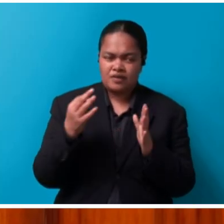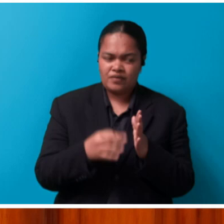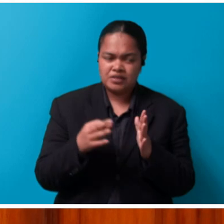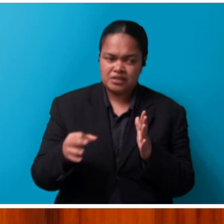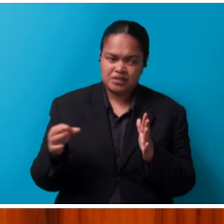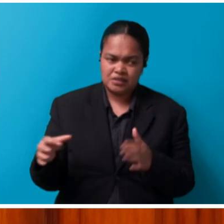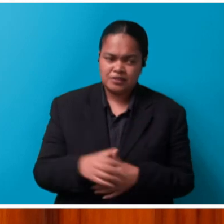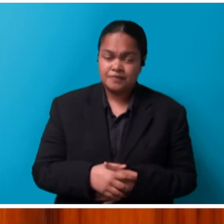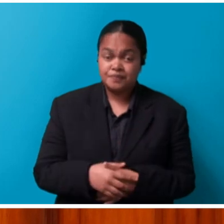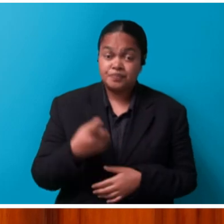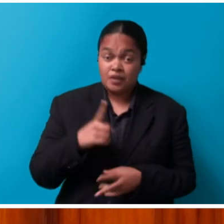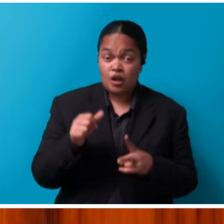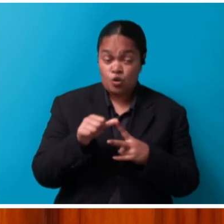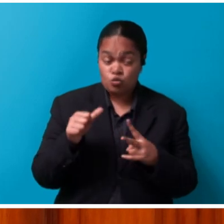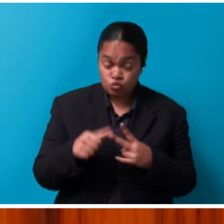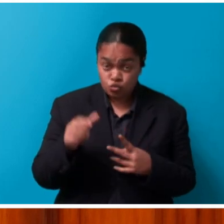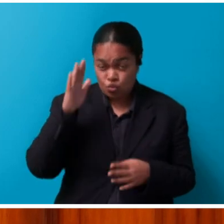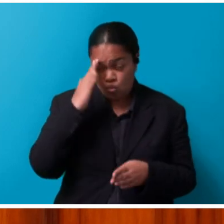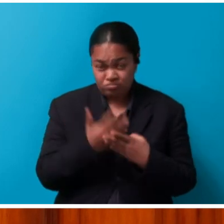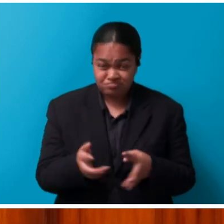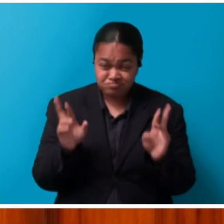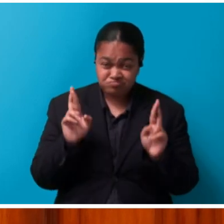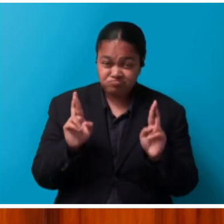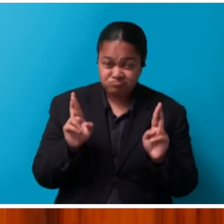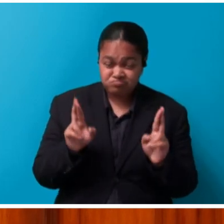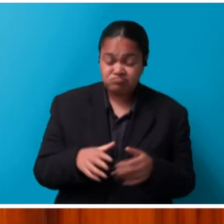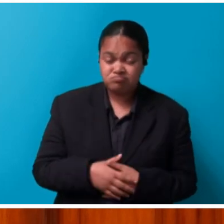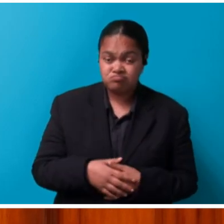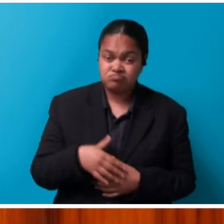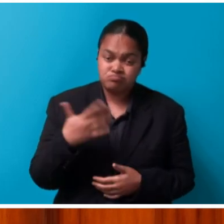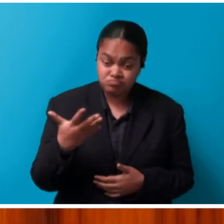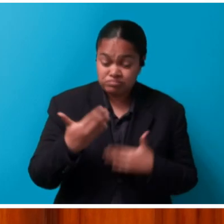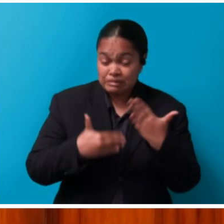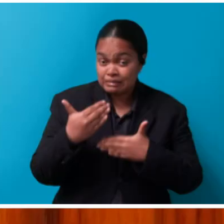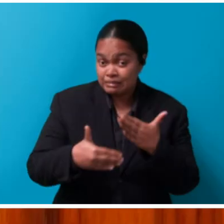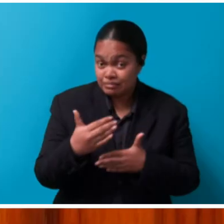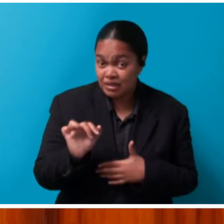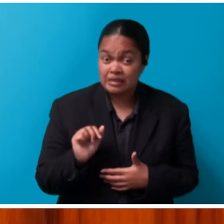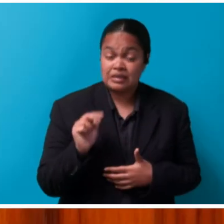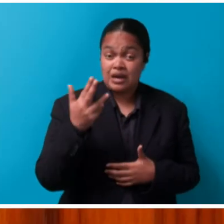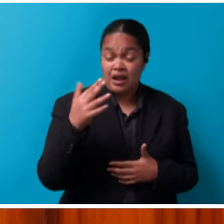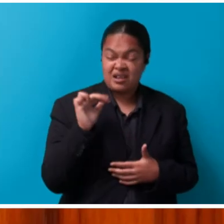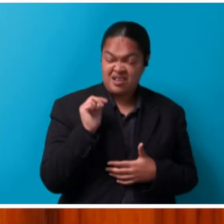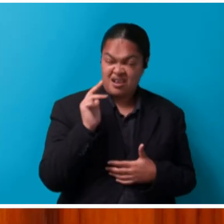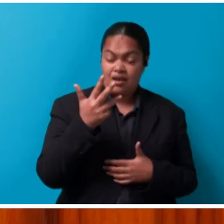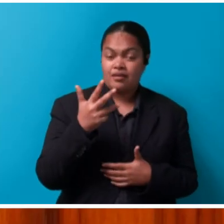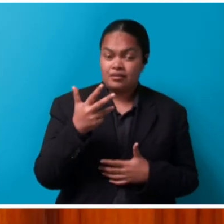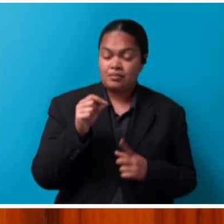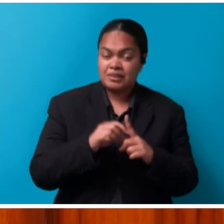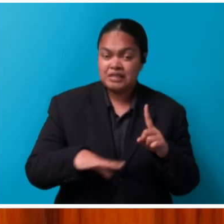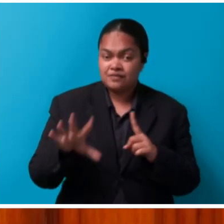Honourable Speaker, we are also hopeful that in the upcoming 9th Pacific Tuna Forum that will be held